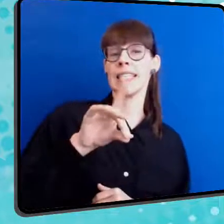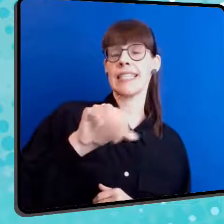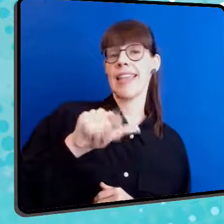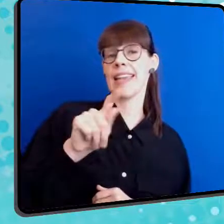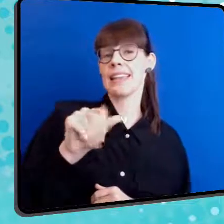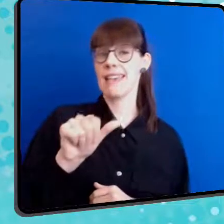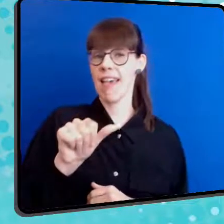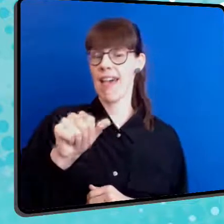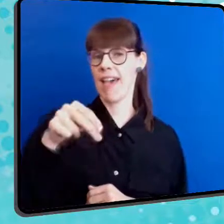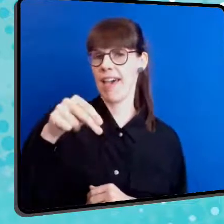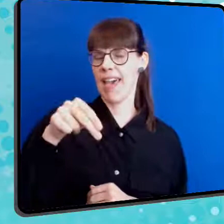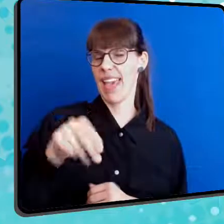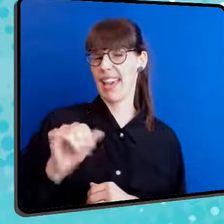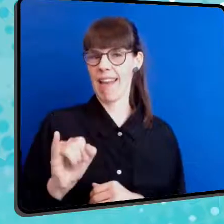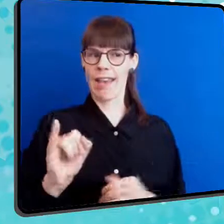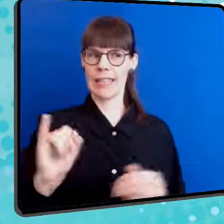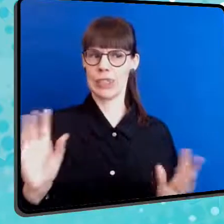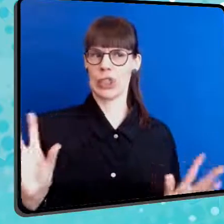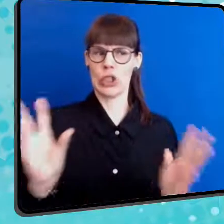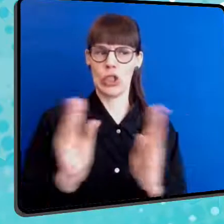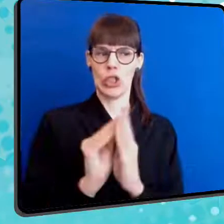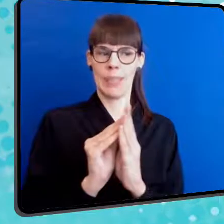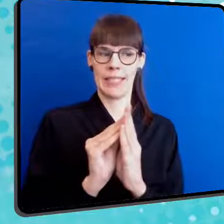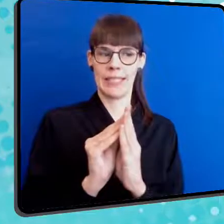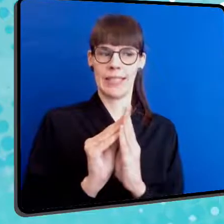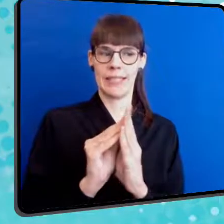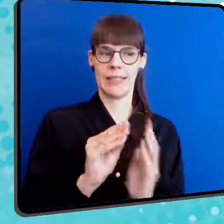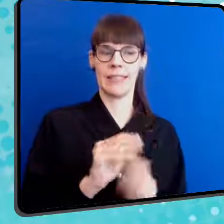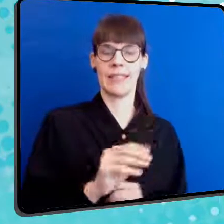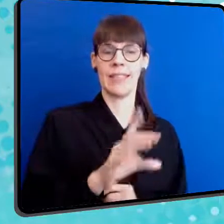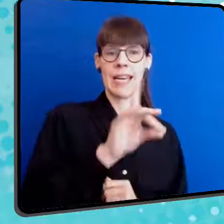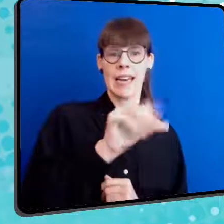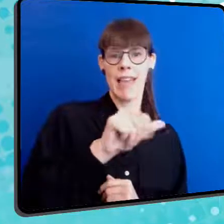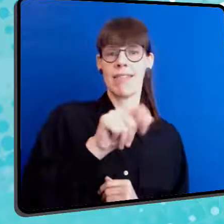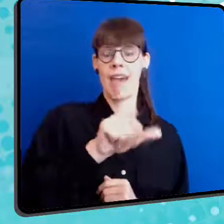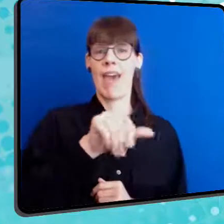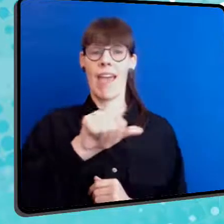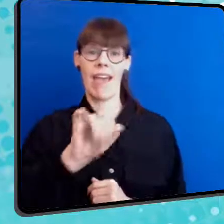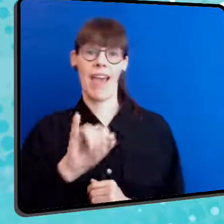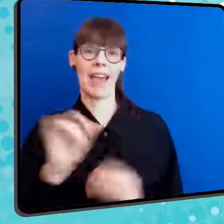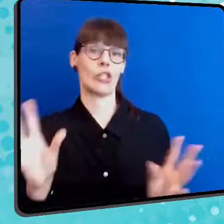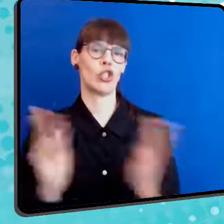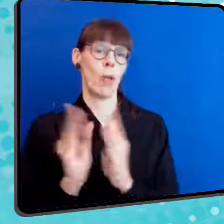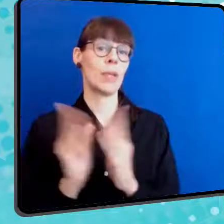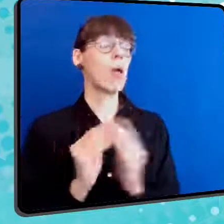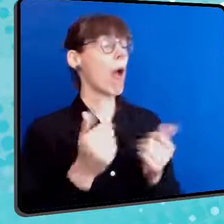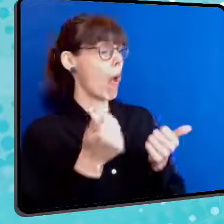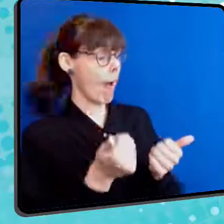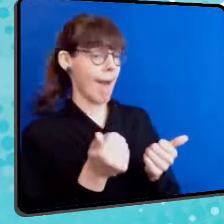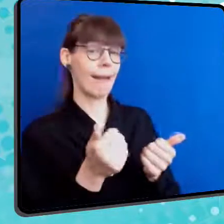Oh, nice. Good choice. Good choice. And then final question. This is nearly over.